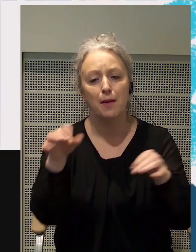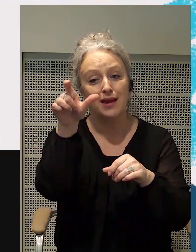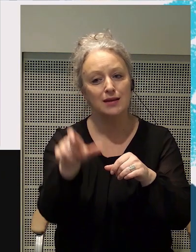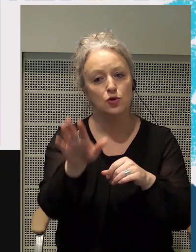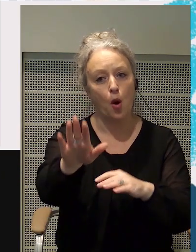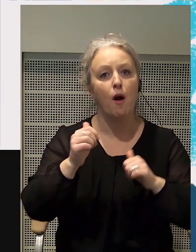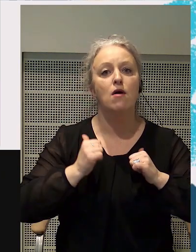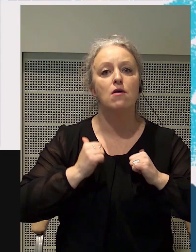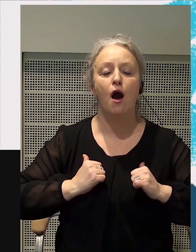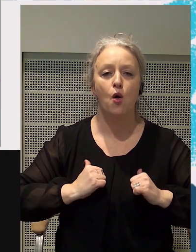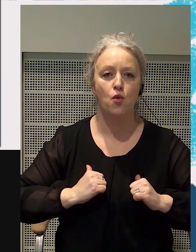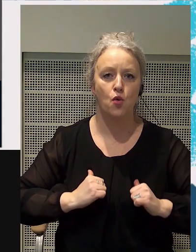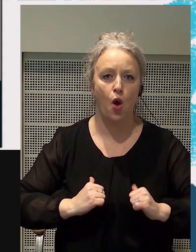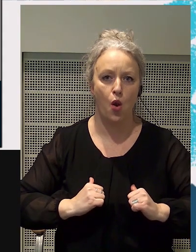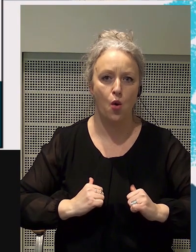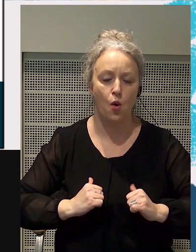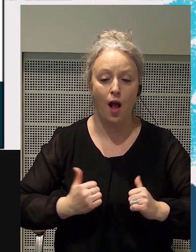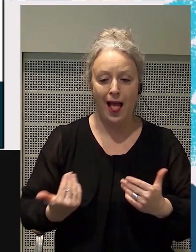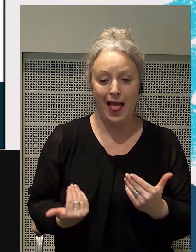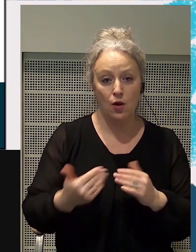affected by their health.